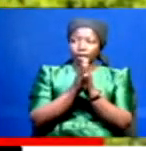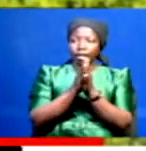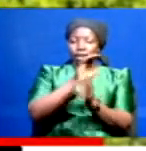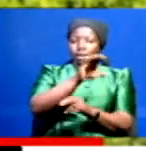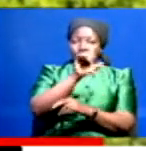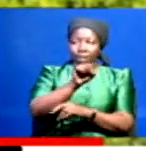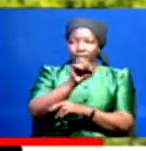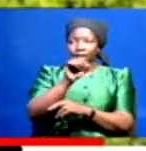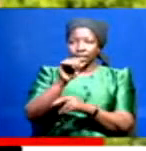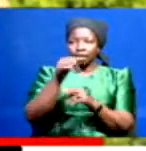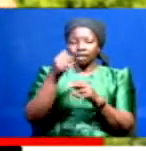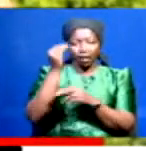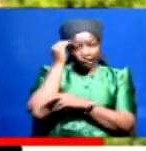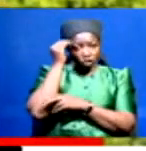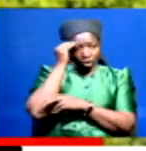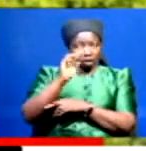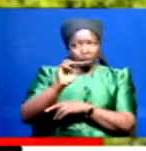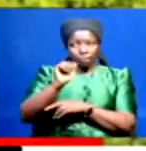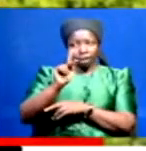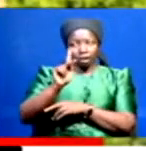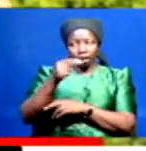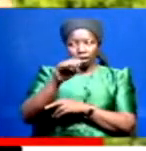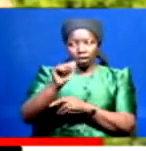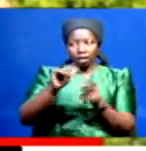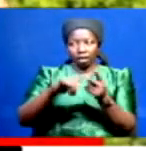Makoha education pamoja na internal security Matiani.